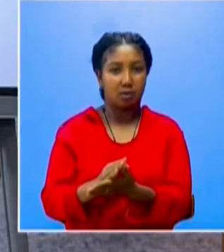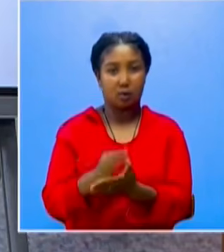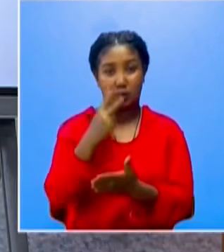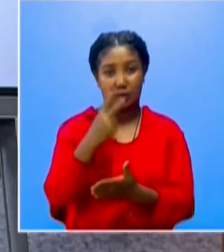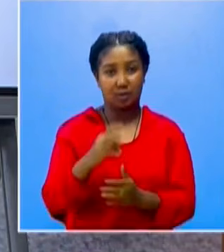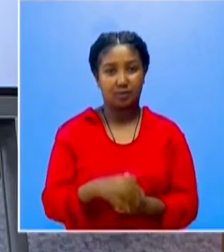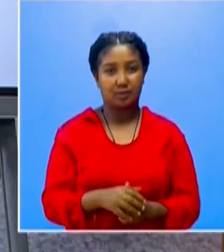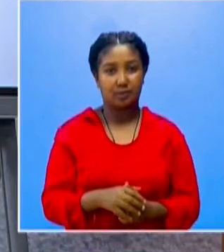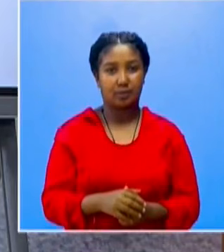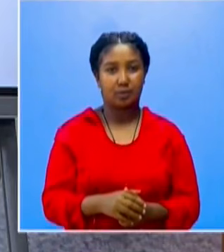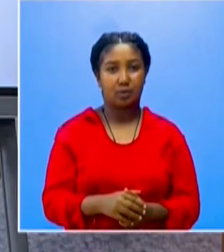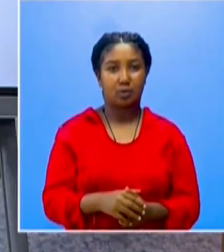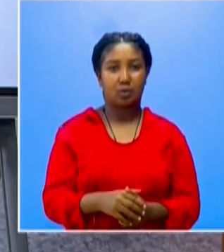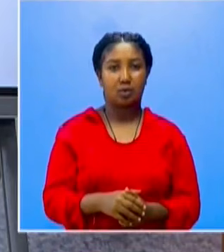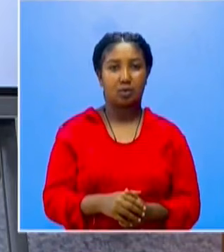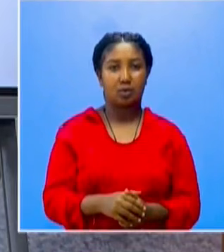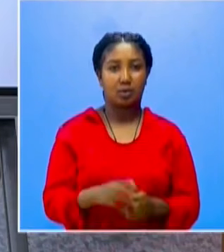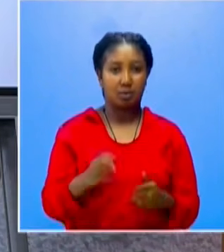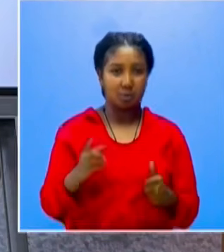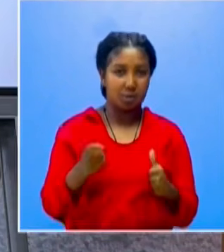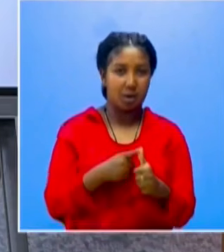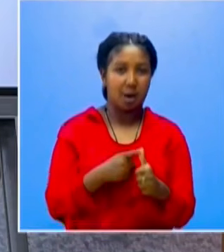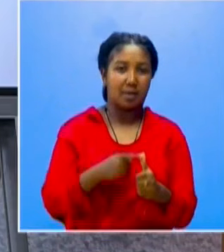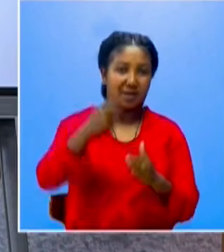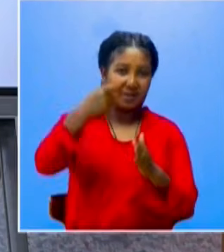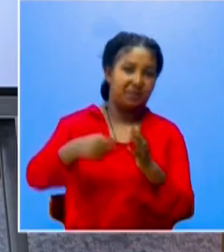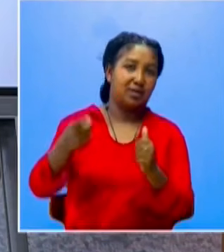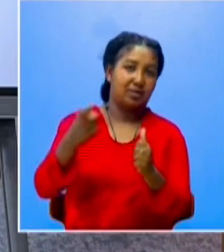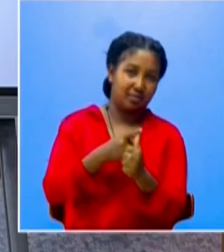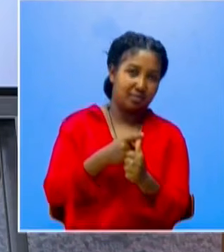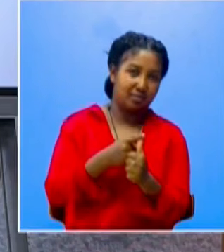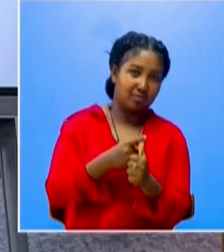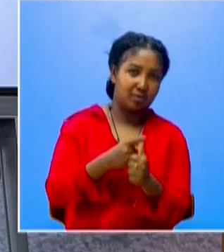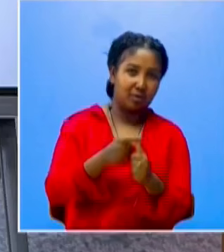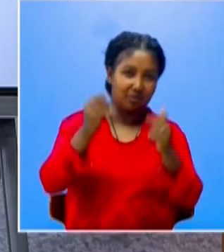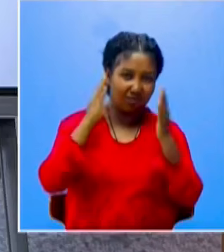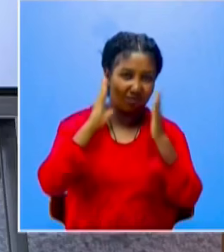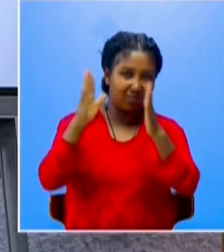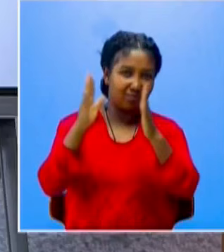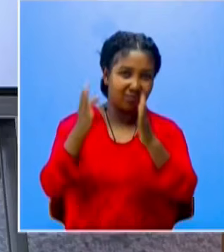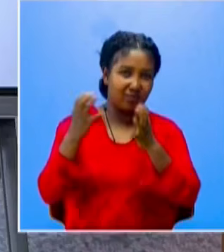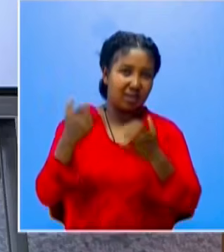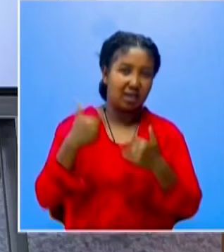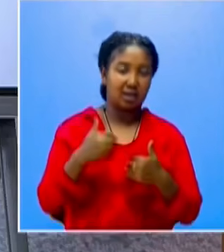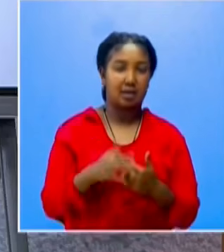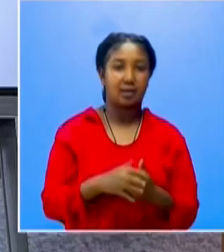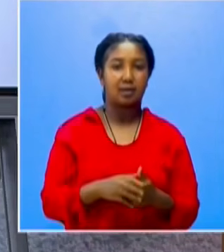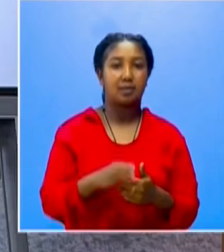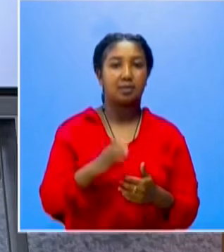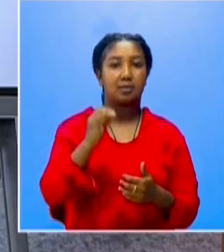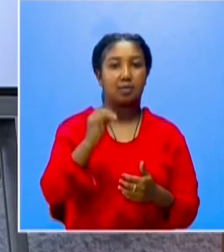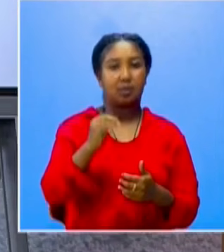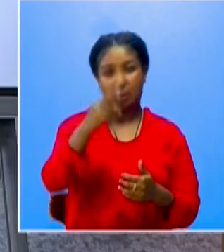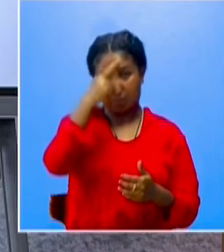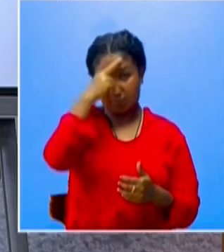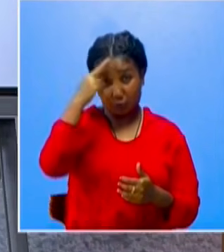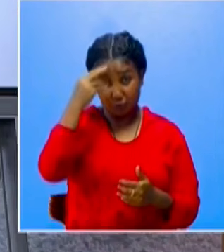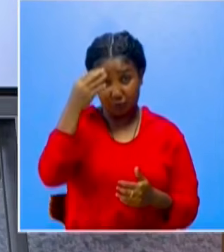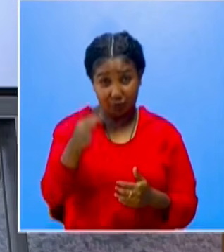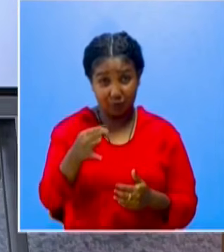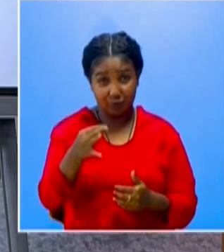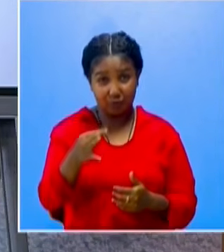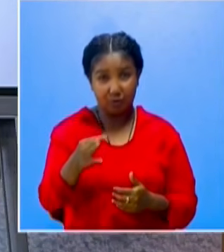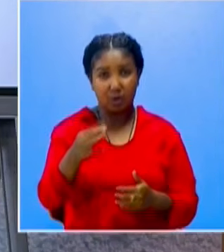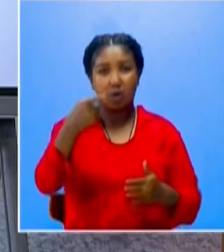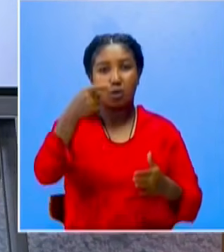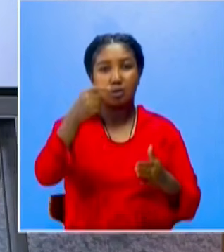Look, we come up with the effect. Give attention to this pattern. If you say because of,